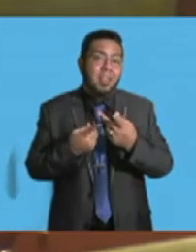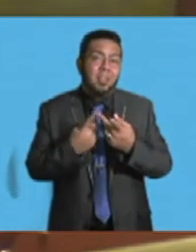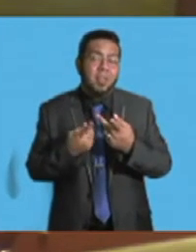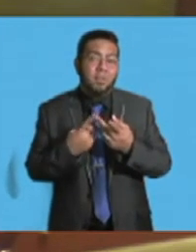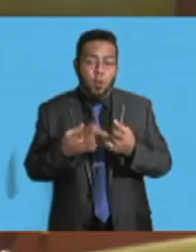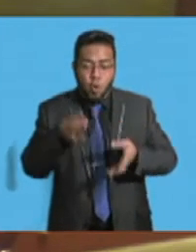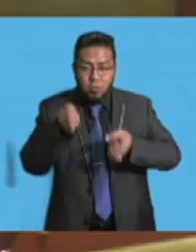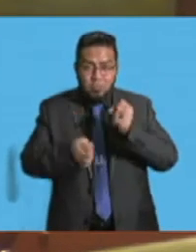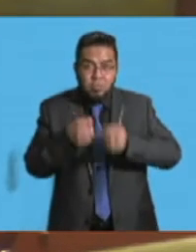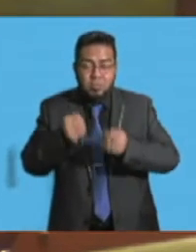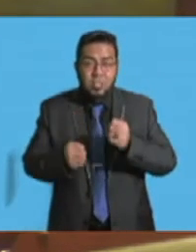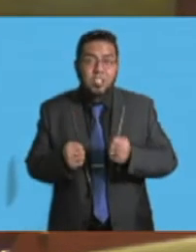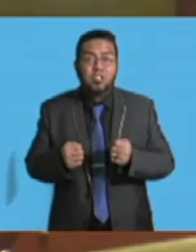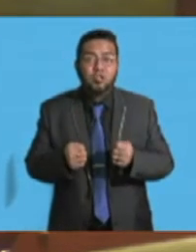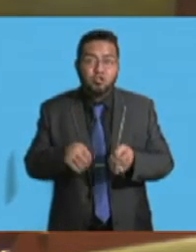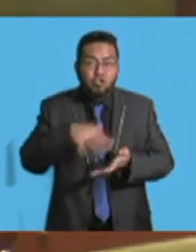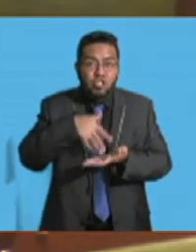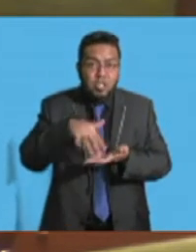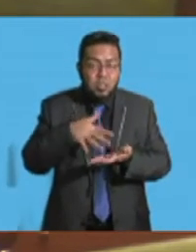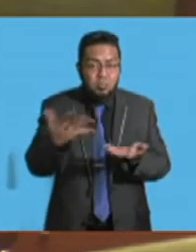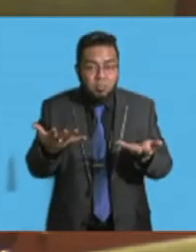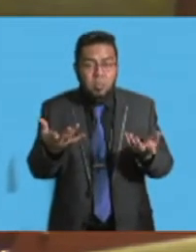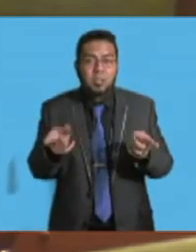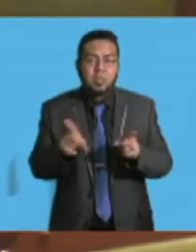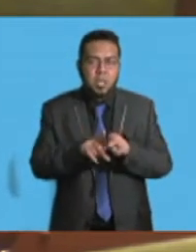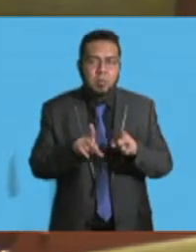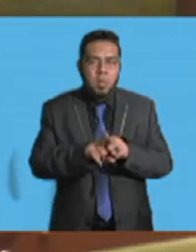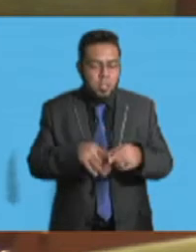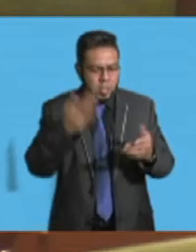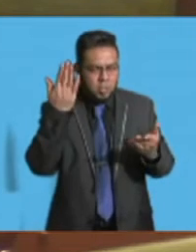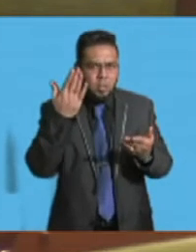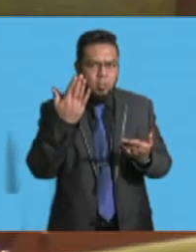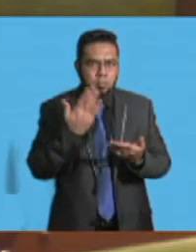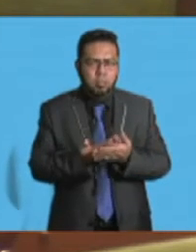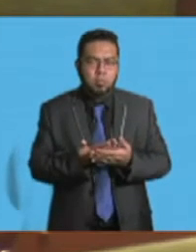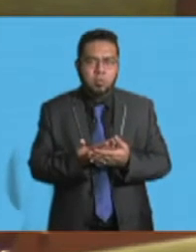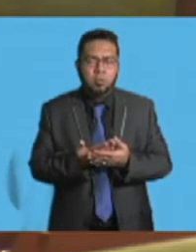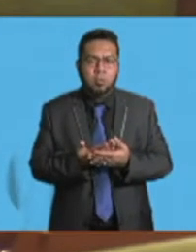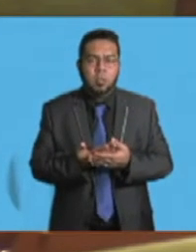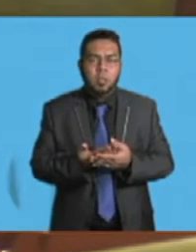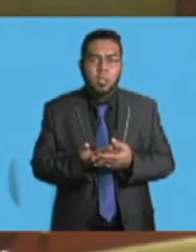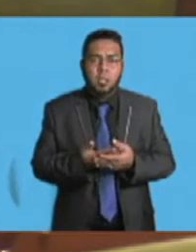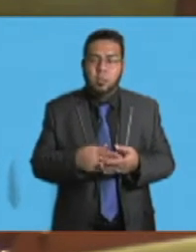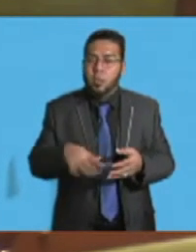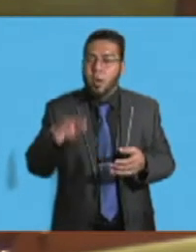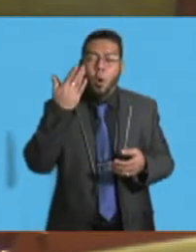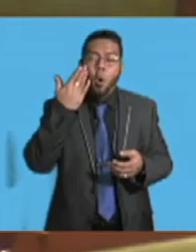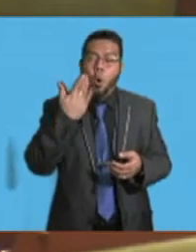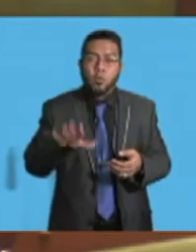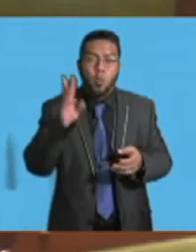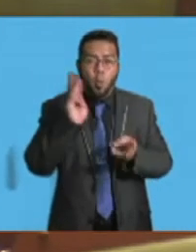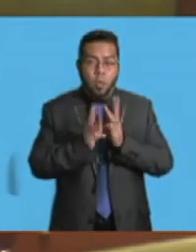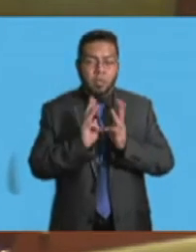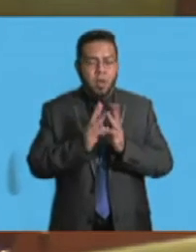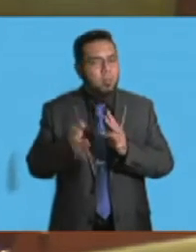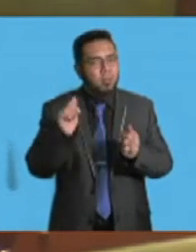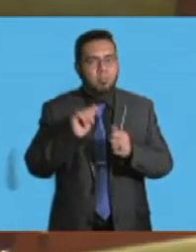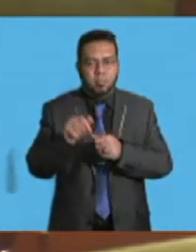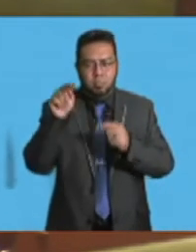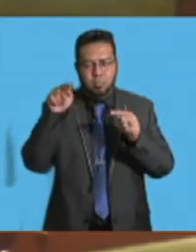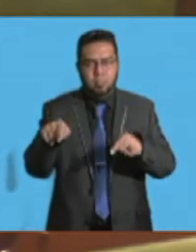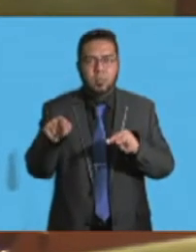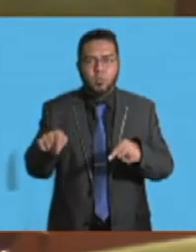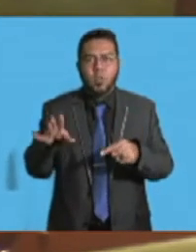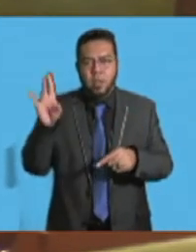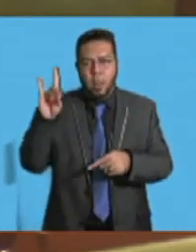for dairy production. The Brown Swiss breed is a proven performer under the hot and the humid weather conditions. Dairy industry support,